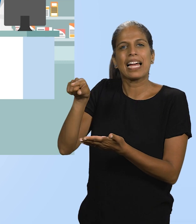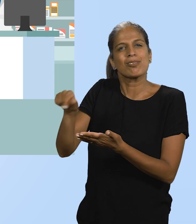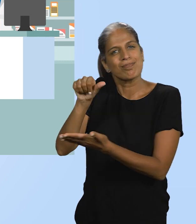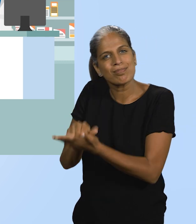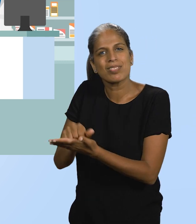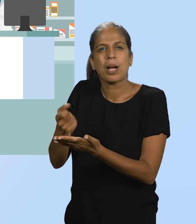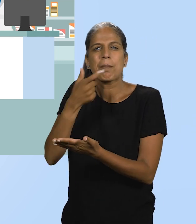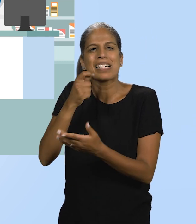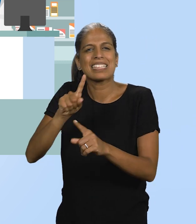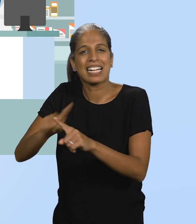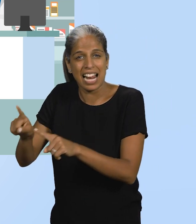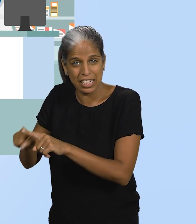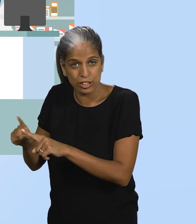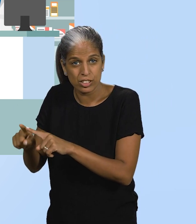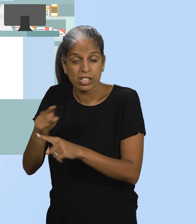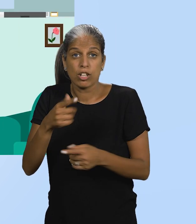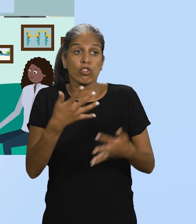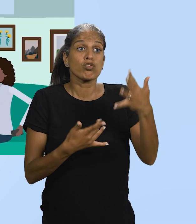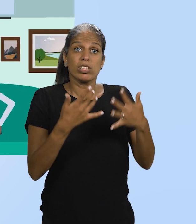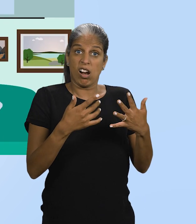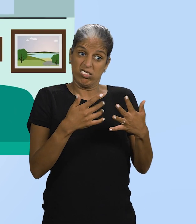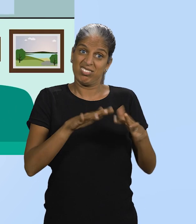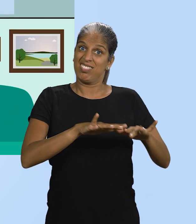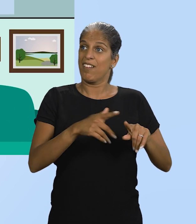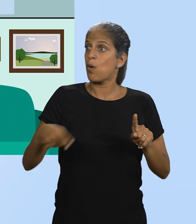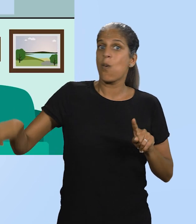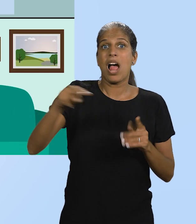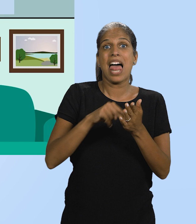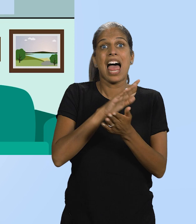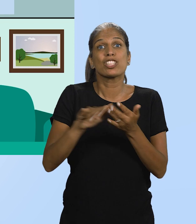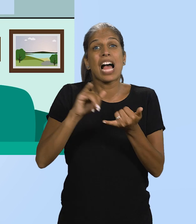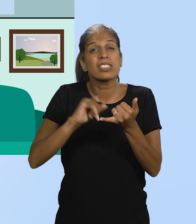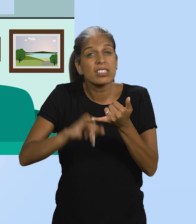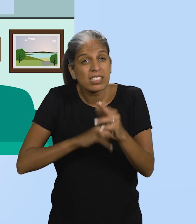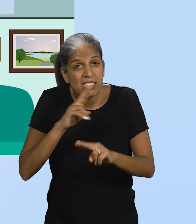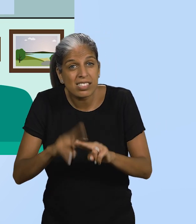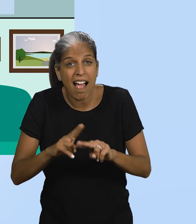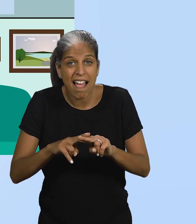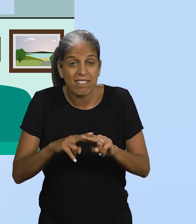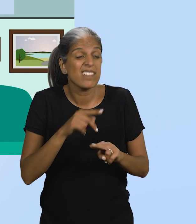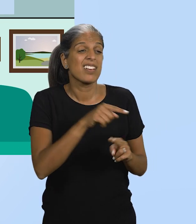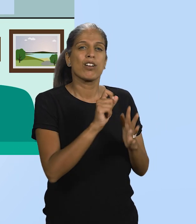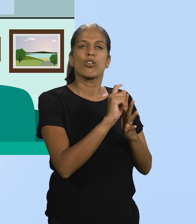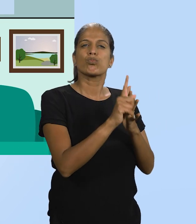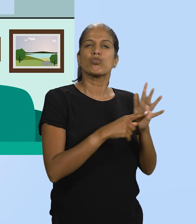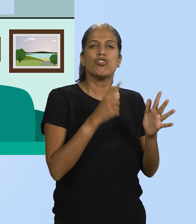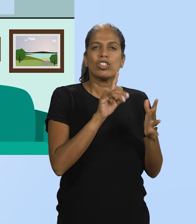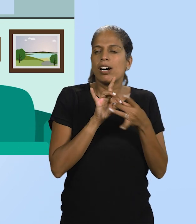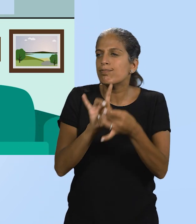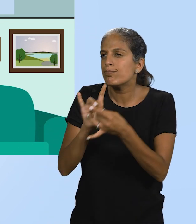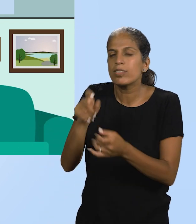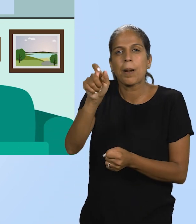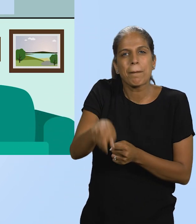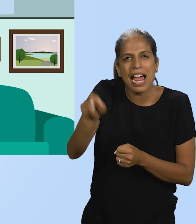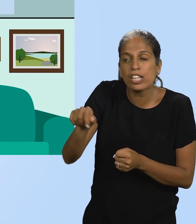pick the right medicine. As well as these results being made available to NHS staff, the project is working with